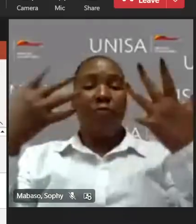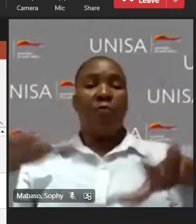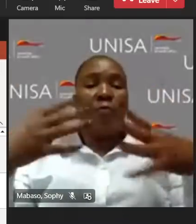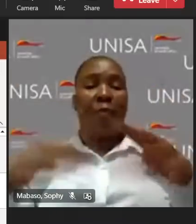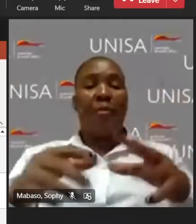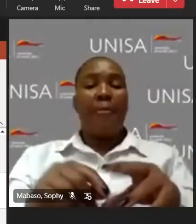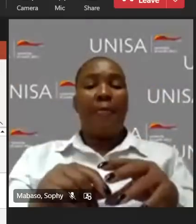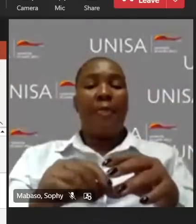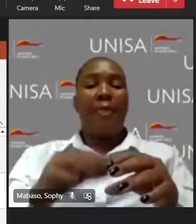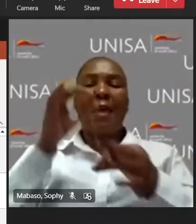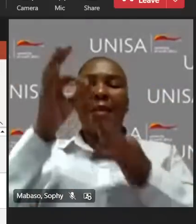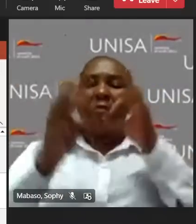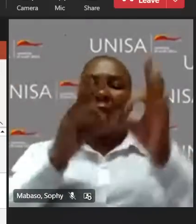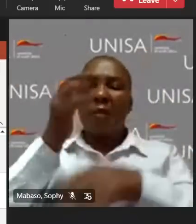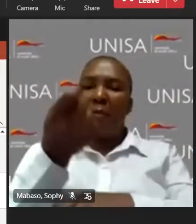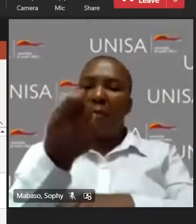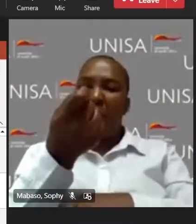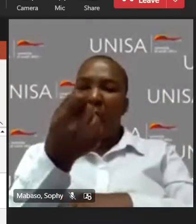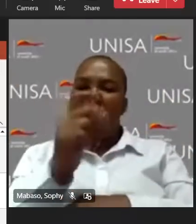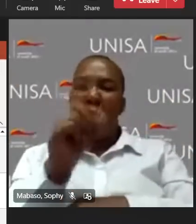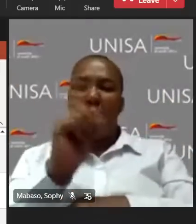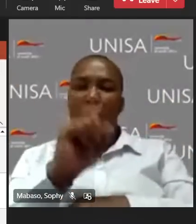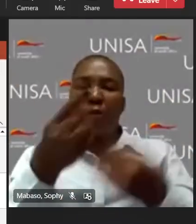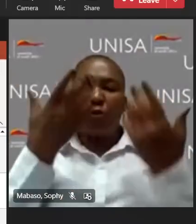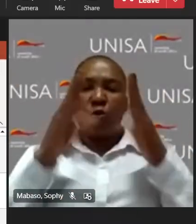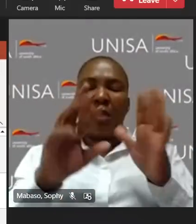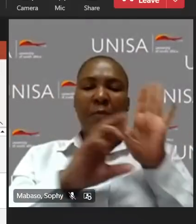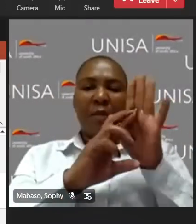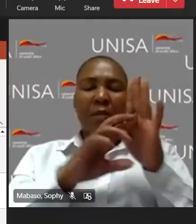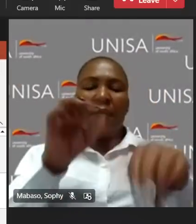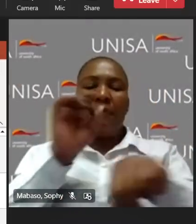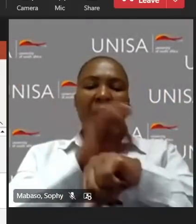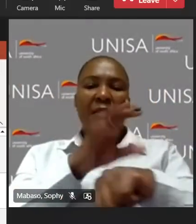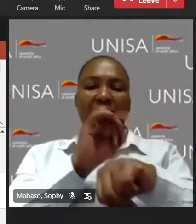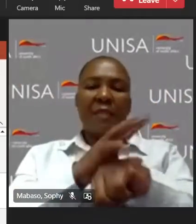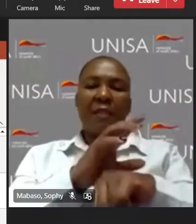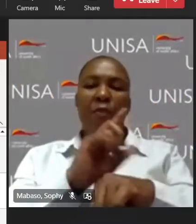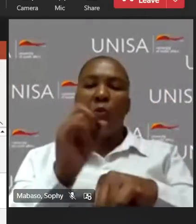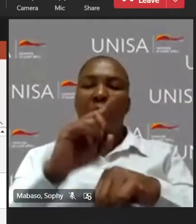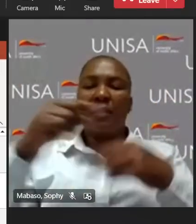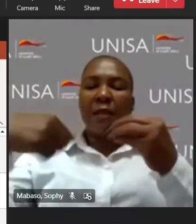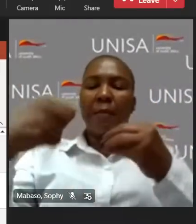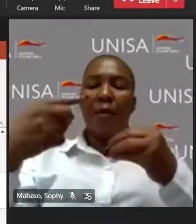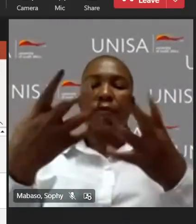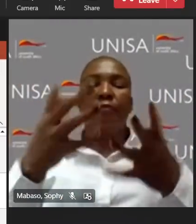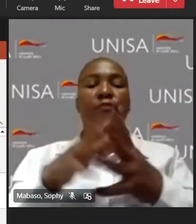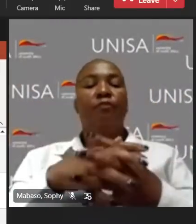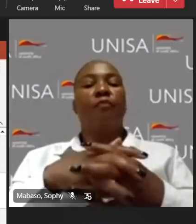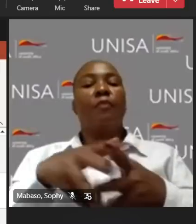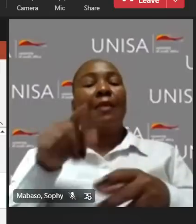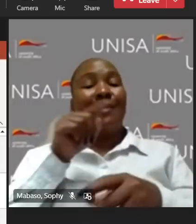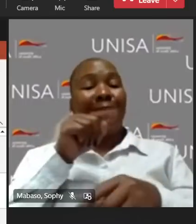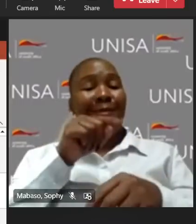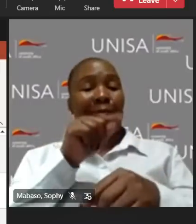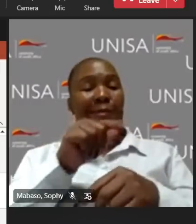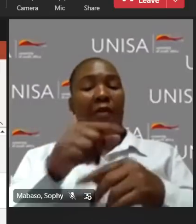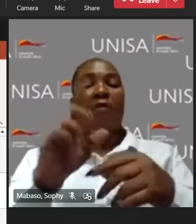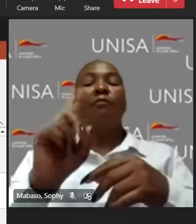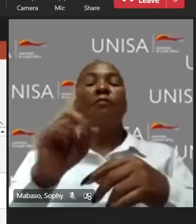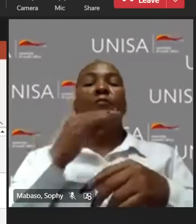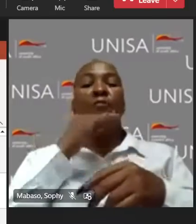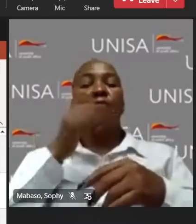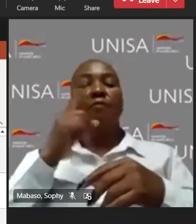explain a bit what Student Representative Council is and what it is about. The Student Representative Council